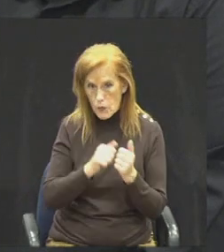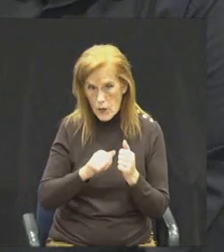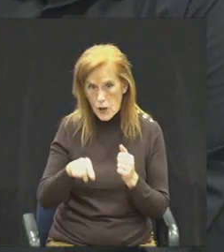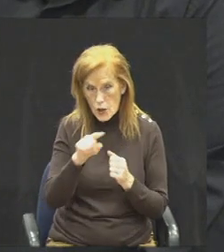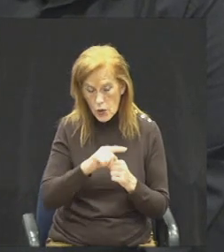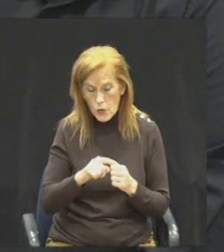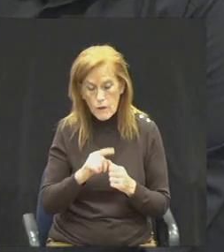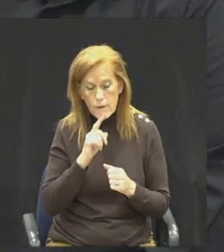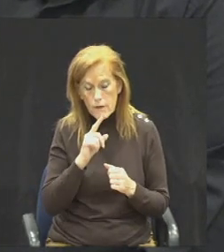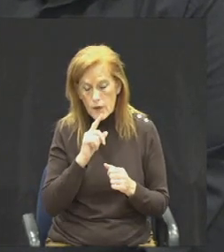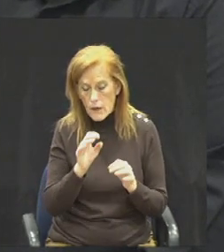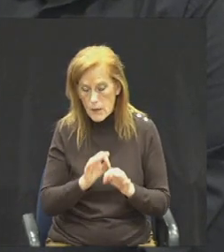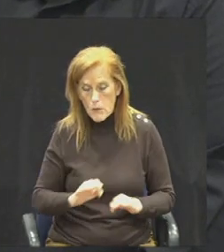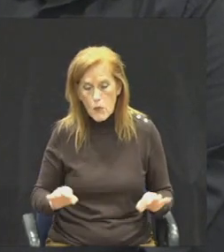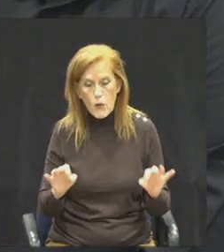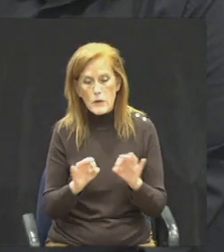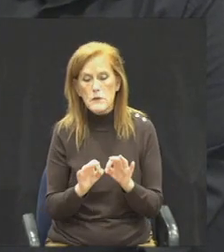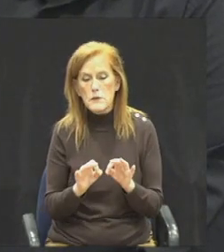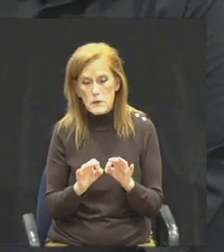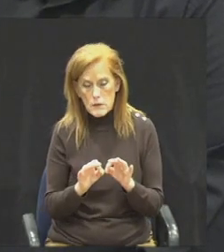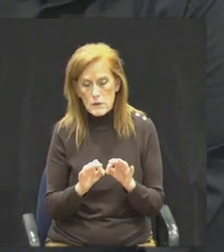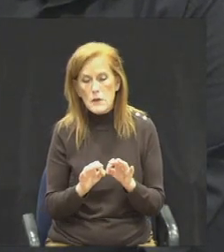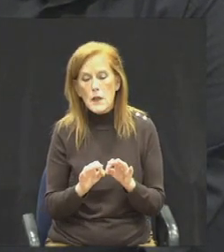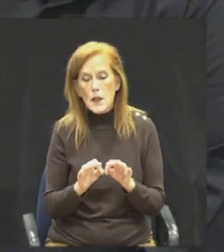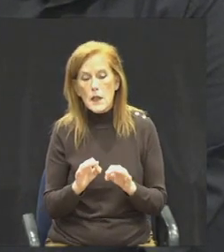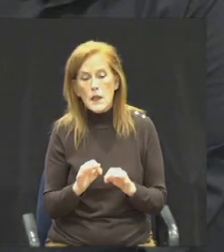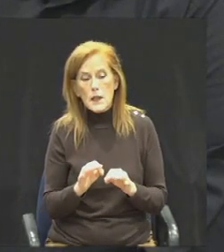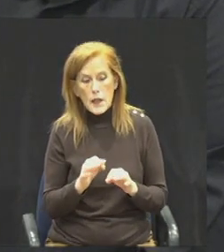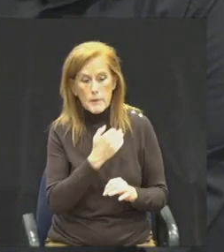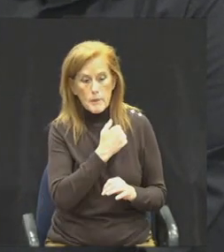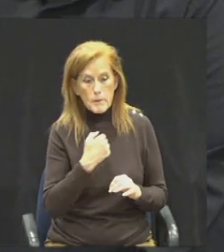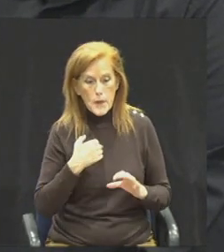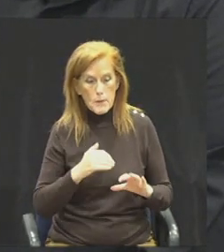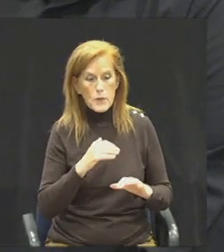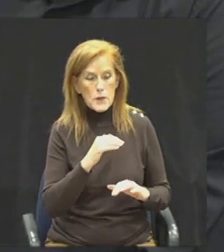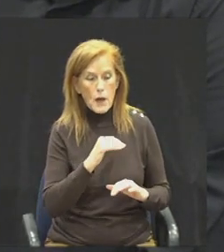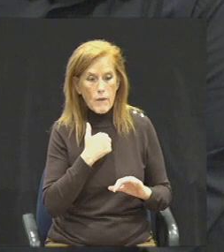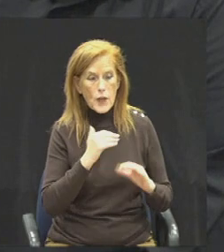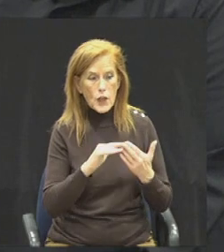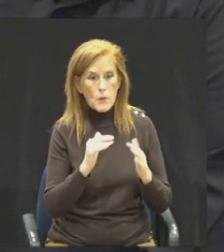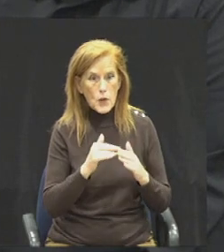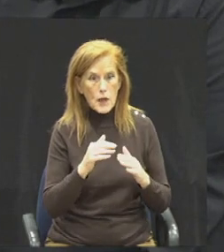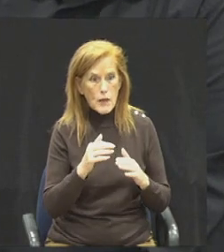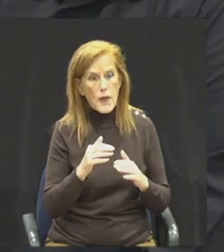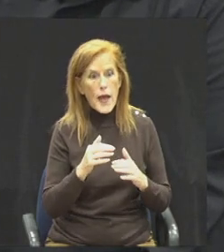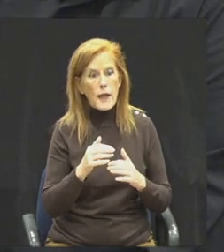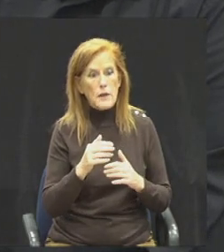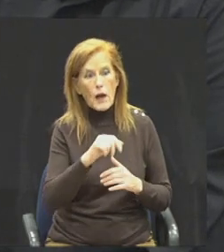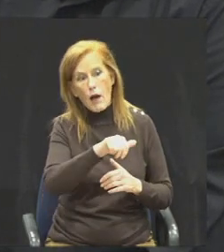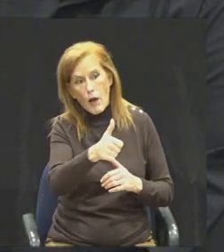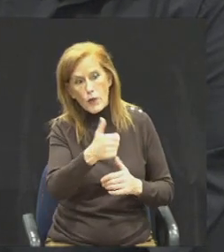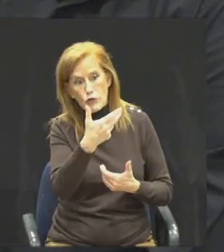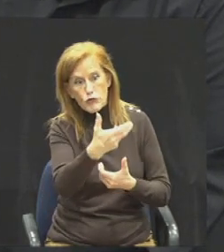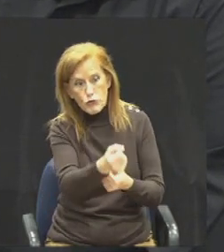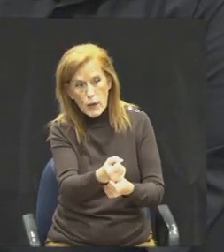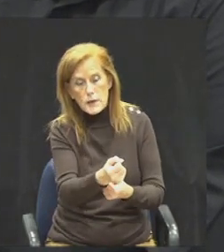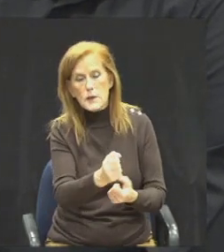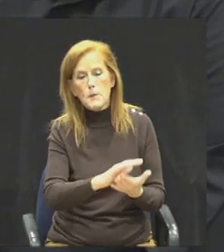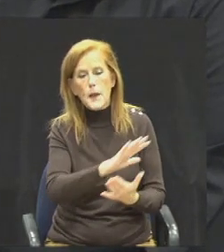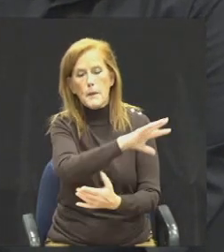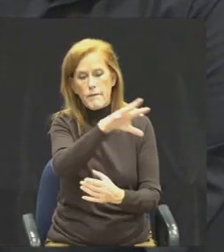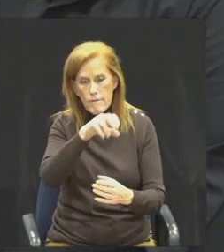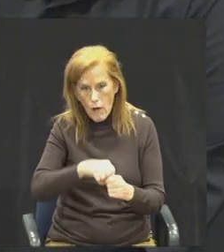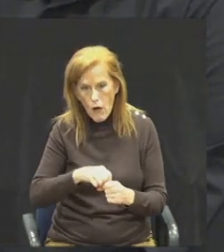important to have trusted members of your community that are actually involved and engaged in this process, and that's really what's going to